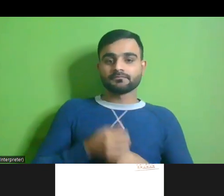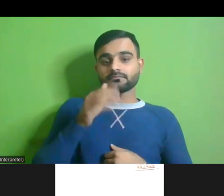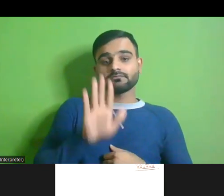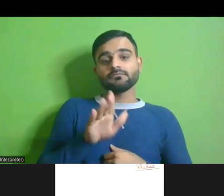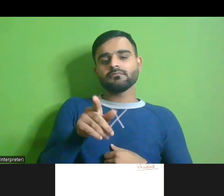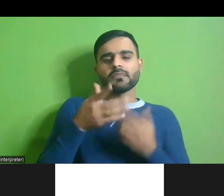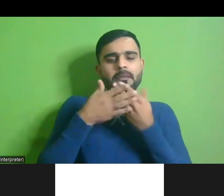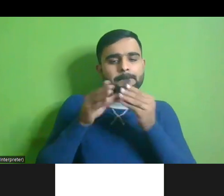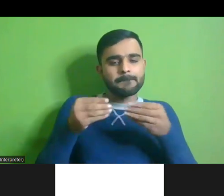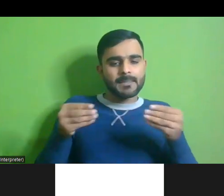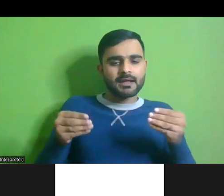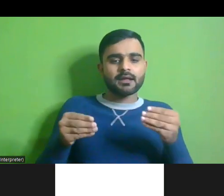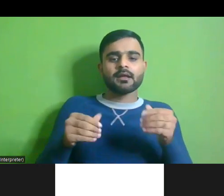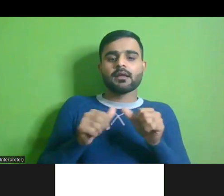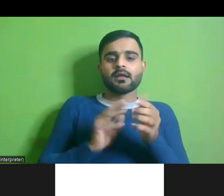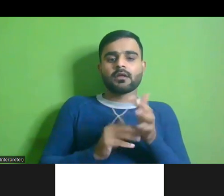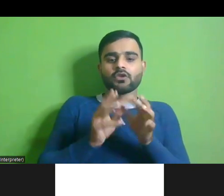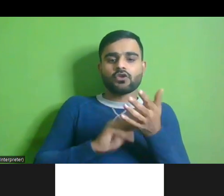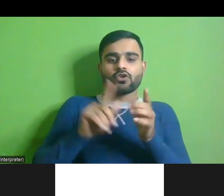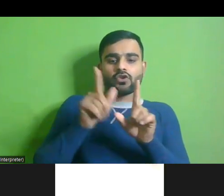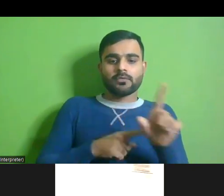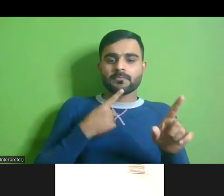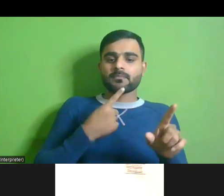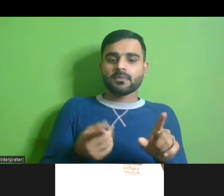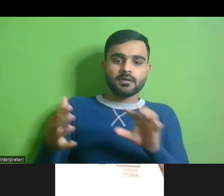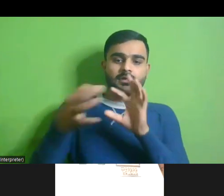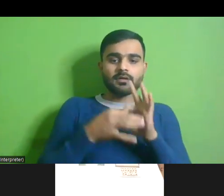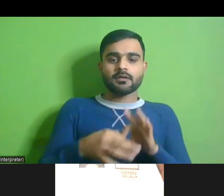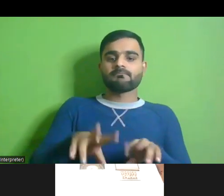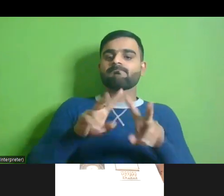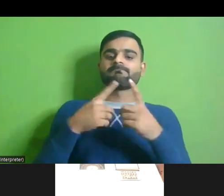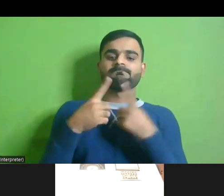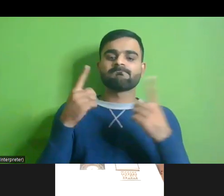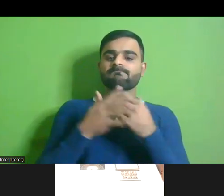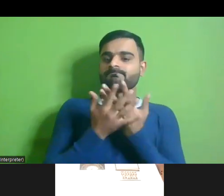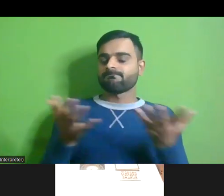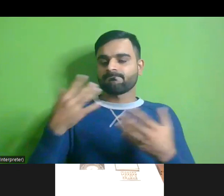kind of material autonomy. That's really important in order to produce anything